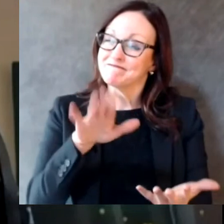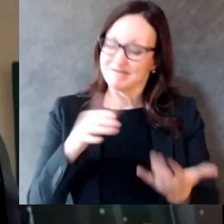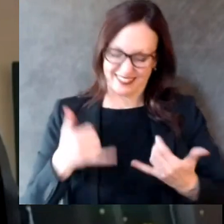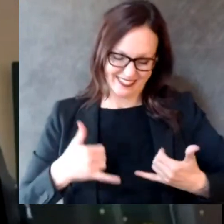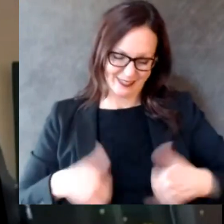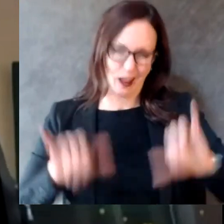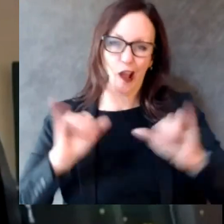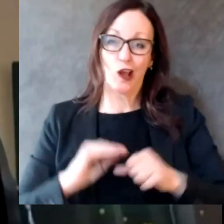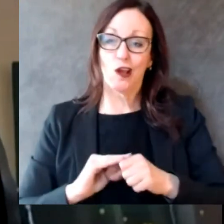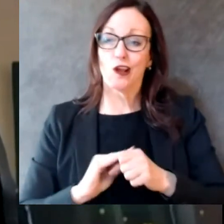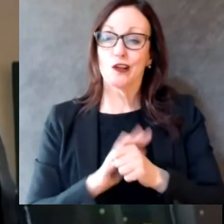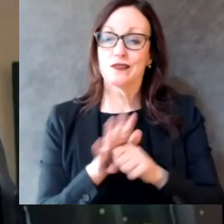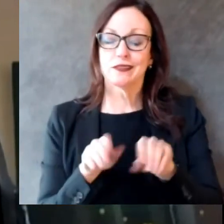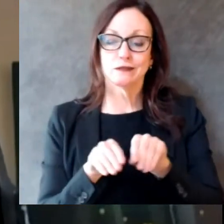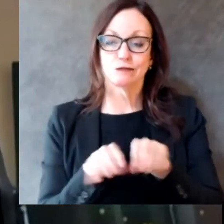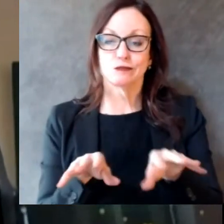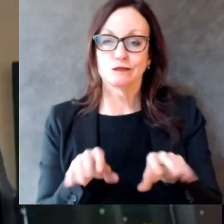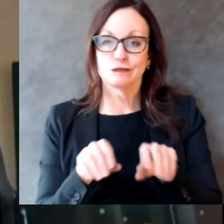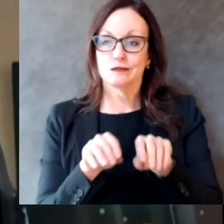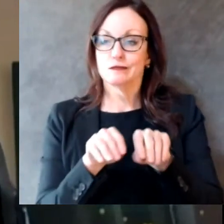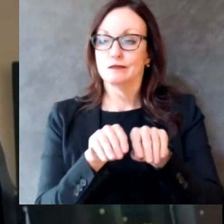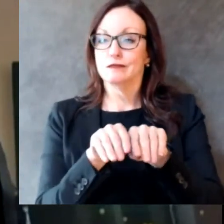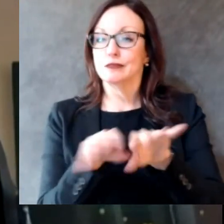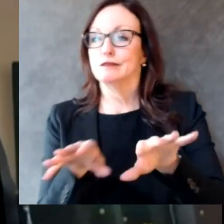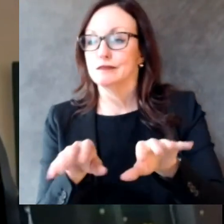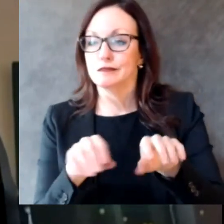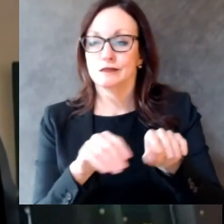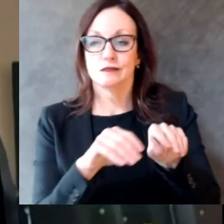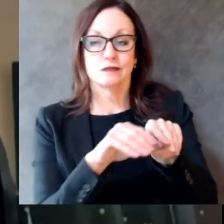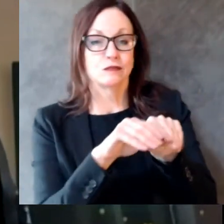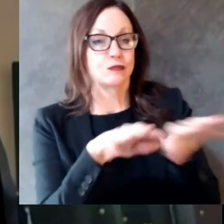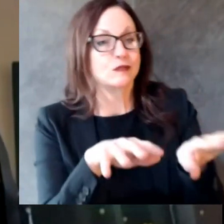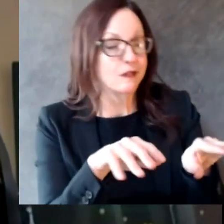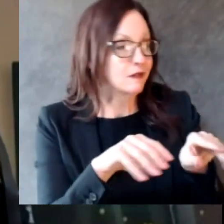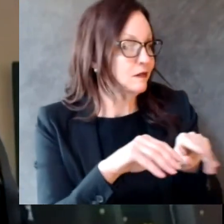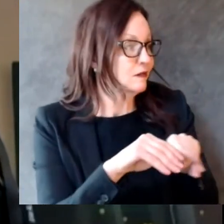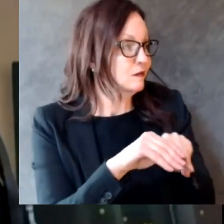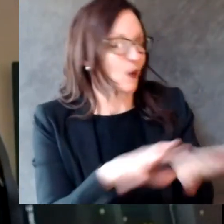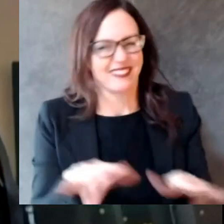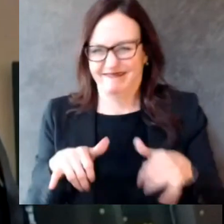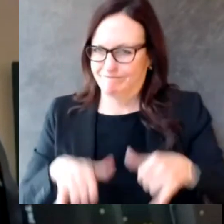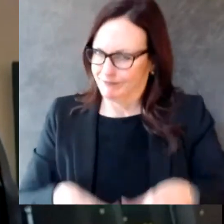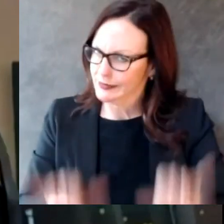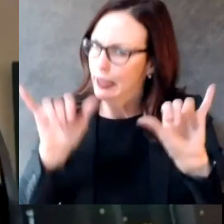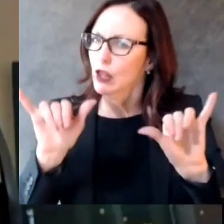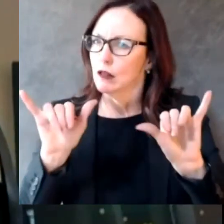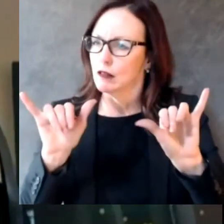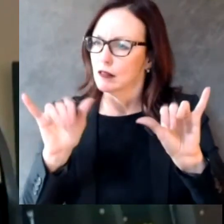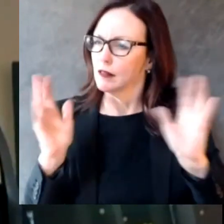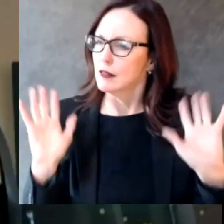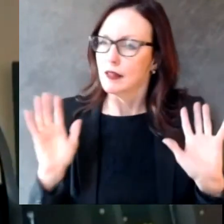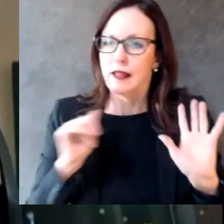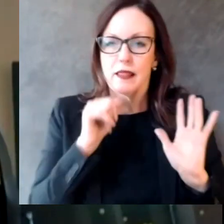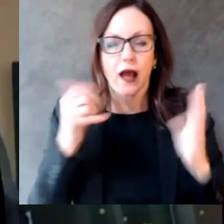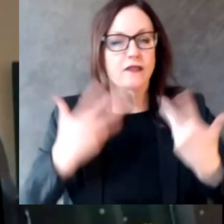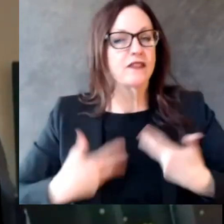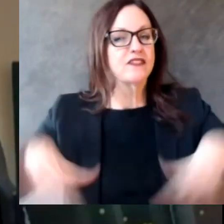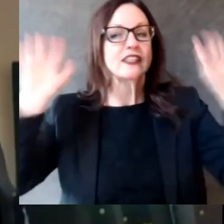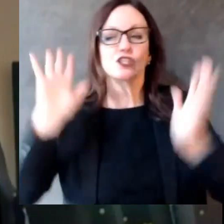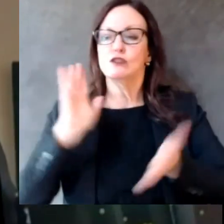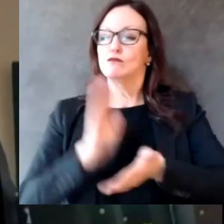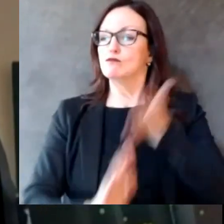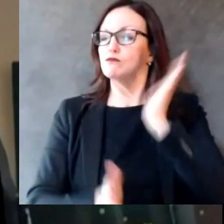that these numbers represent people and that this virus results in loss for far too many.